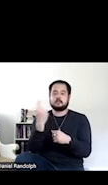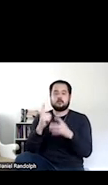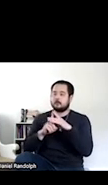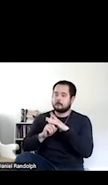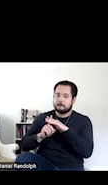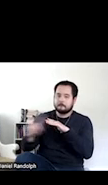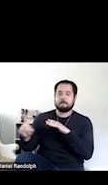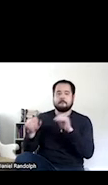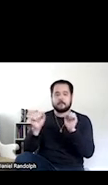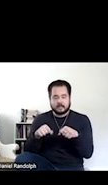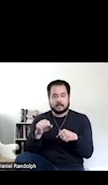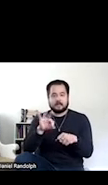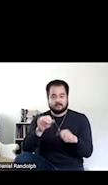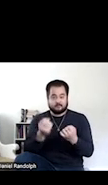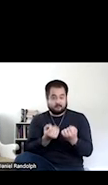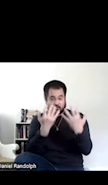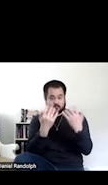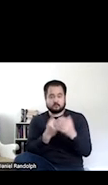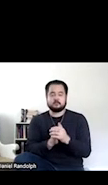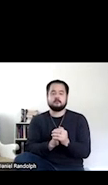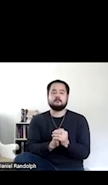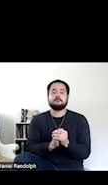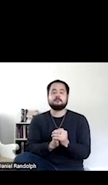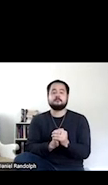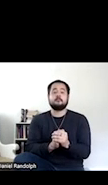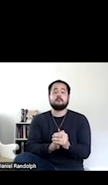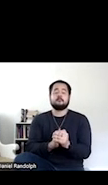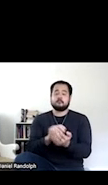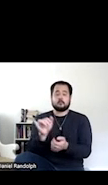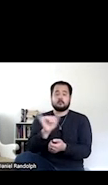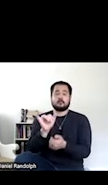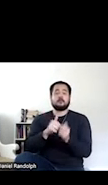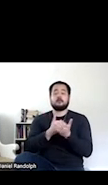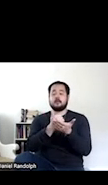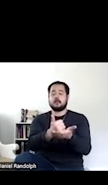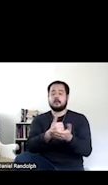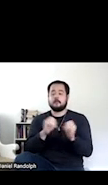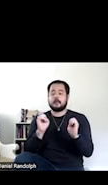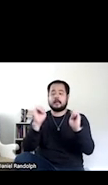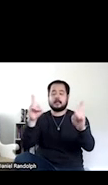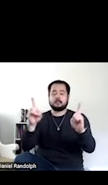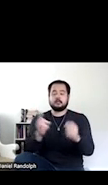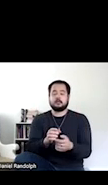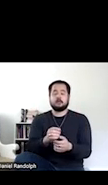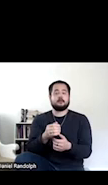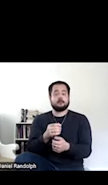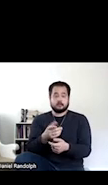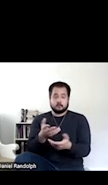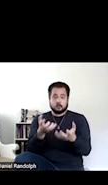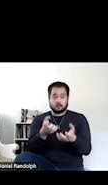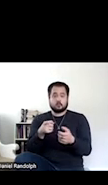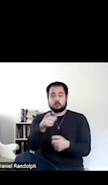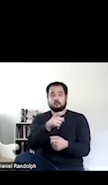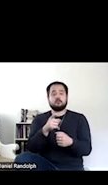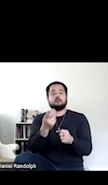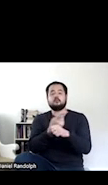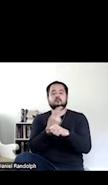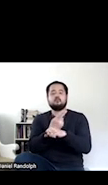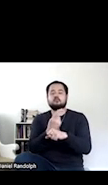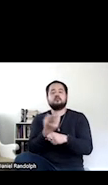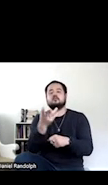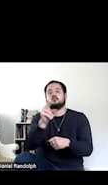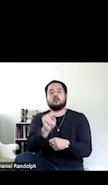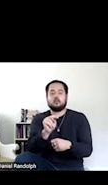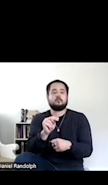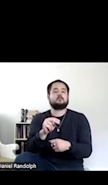educate them on building their own safety packages using a pillowcase for an evacuation route. You can put all of